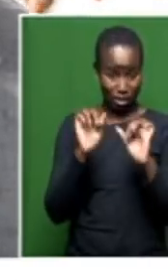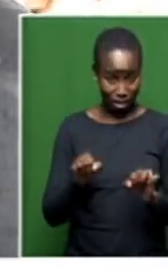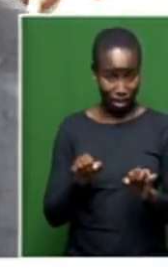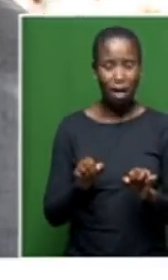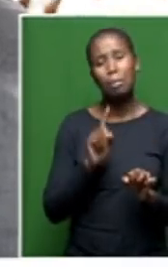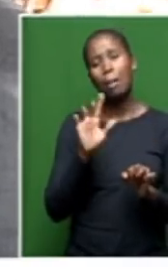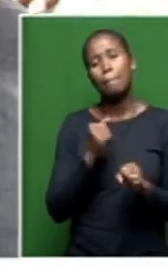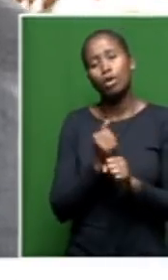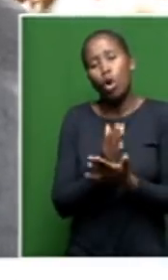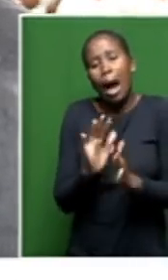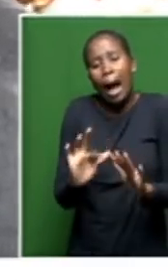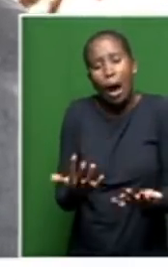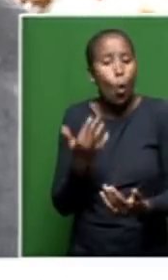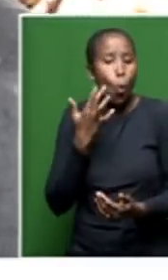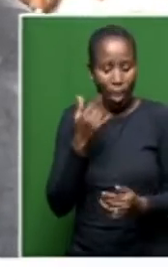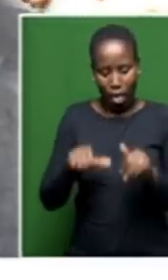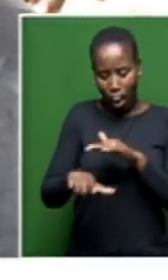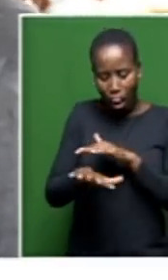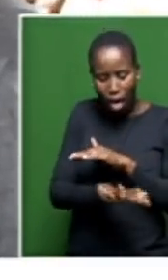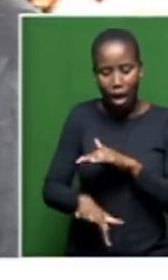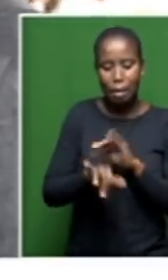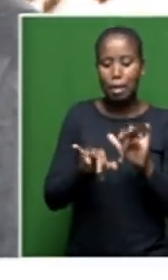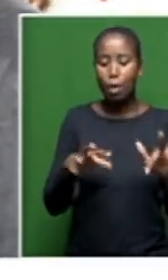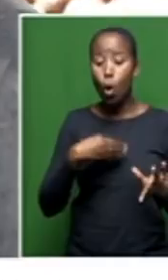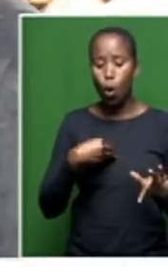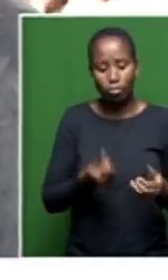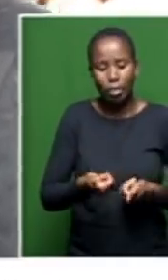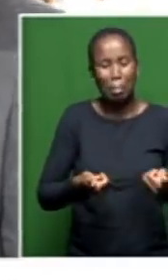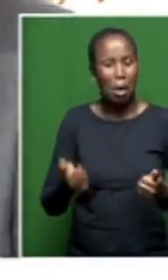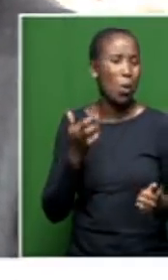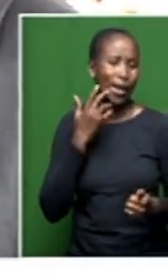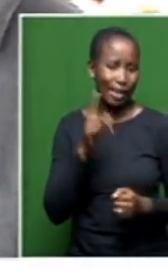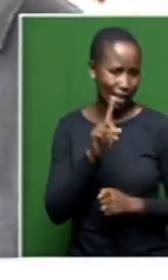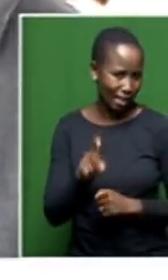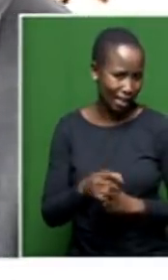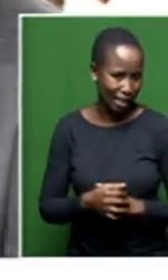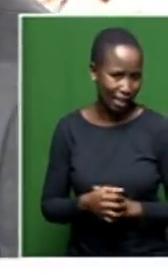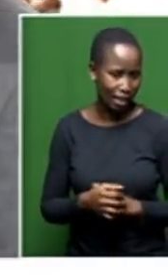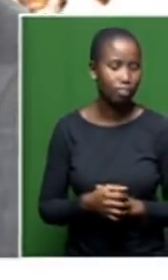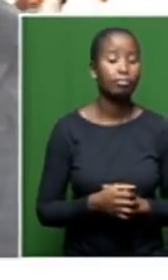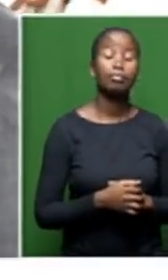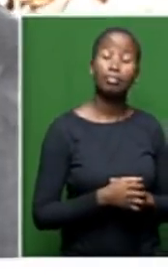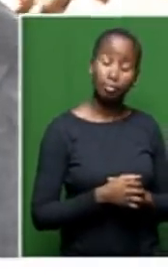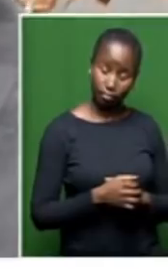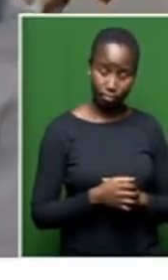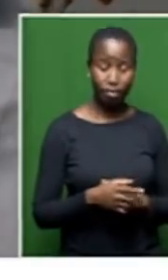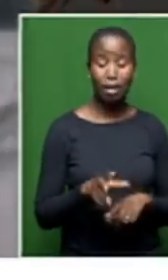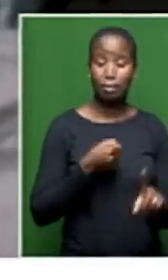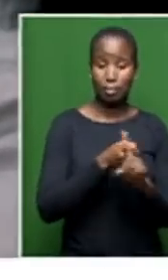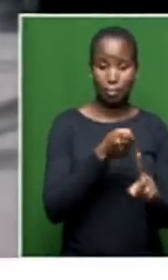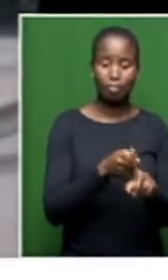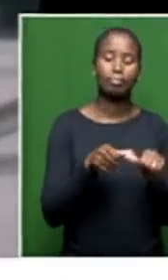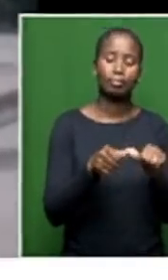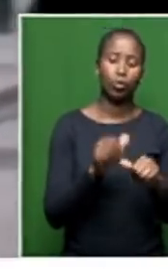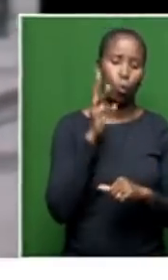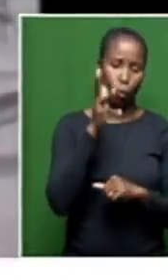sure that land is given back to the rightful owners, just to honor these martyrs? We will continue to advocate, whatever platform that we